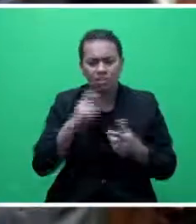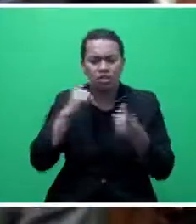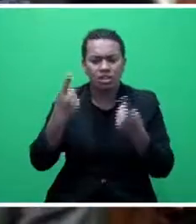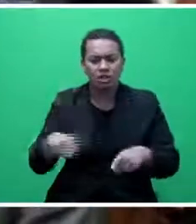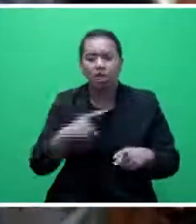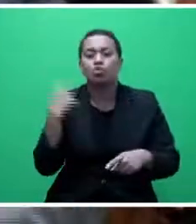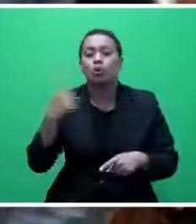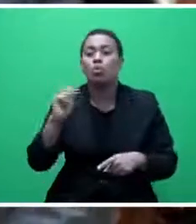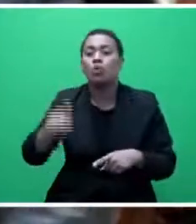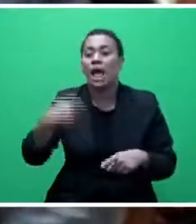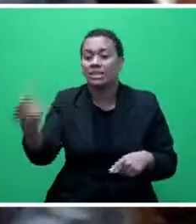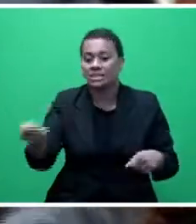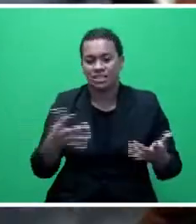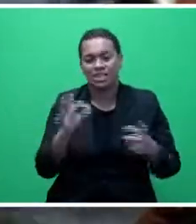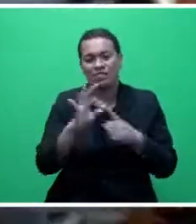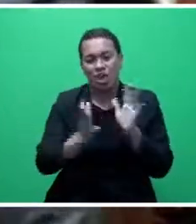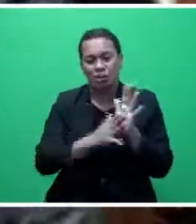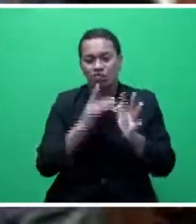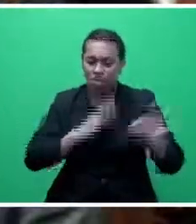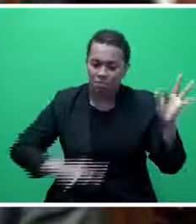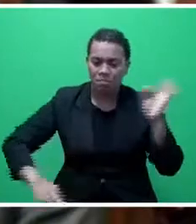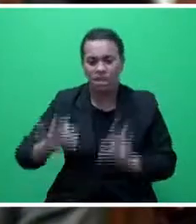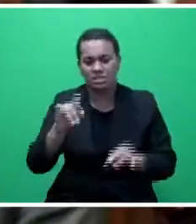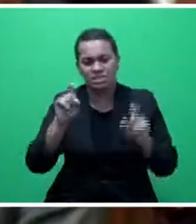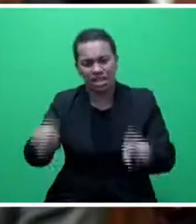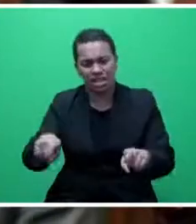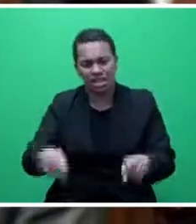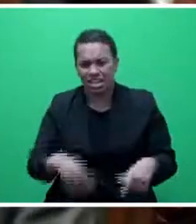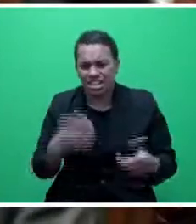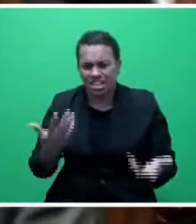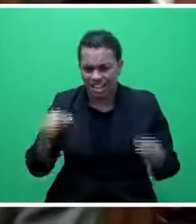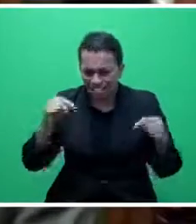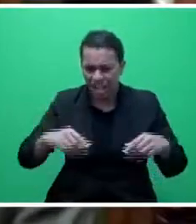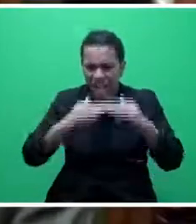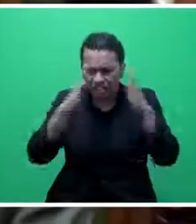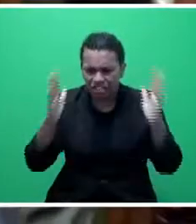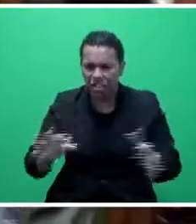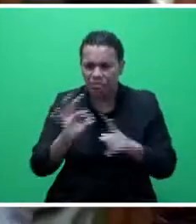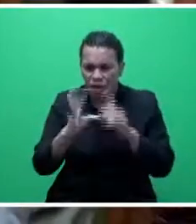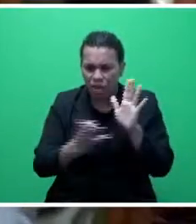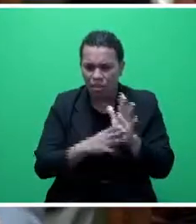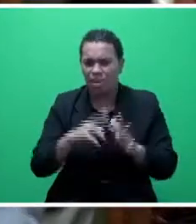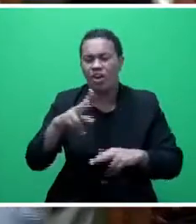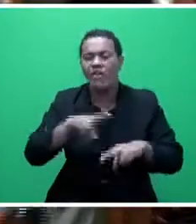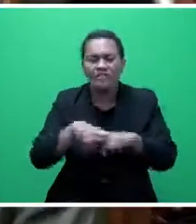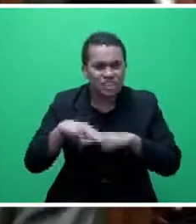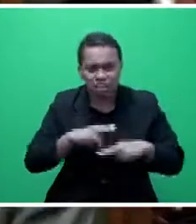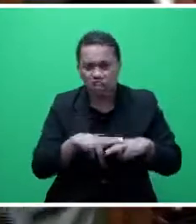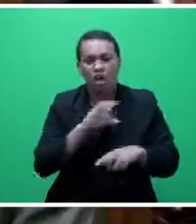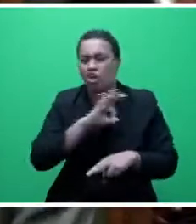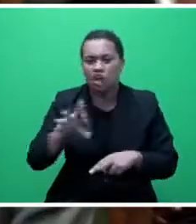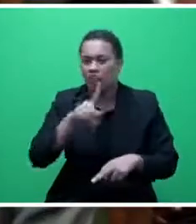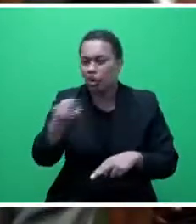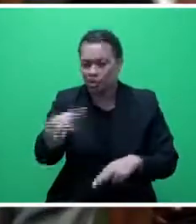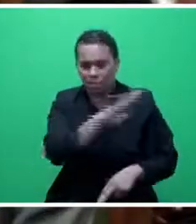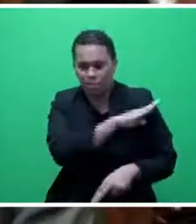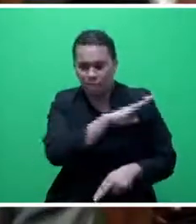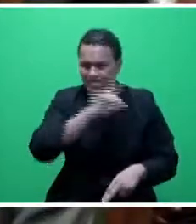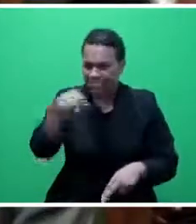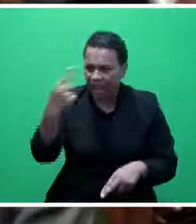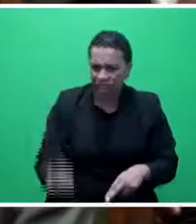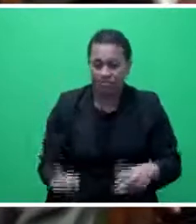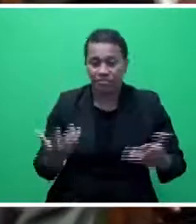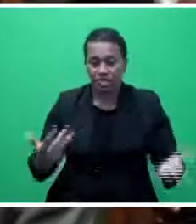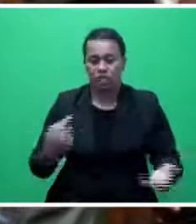Prime Minister will occupy that office. It's for Fiji. It's an asset for Fiji. But we are building